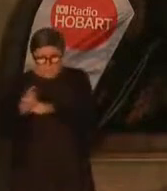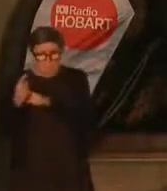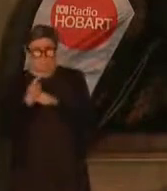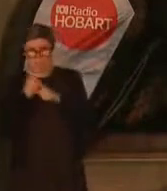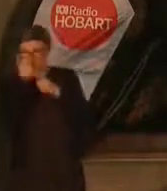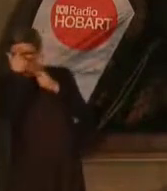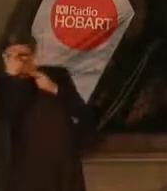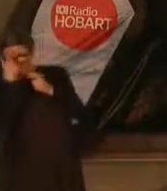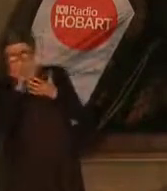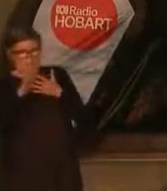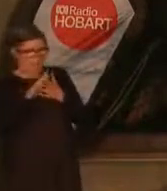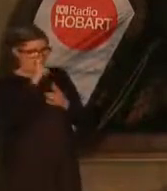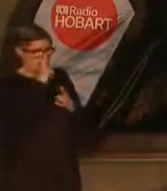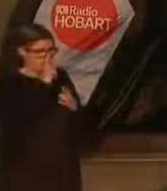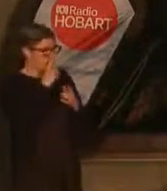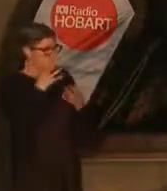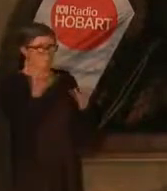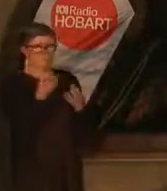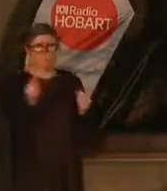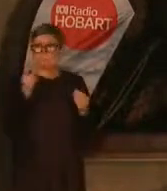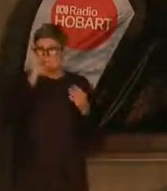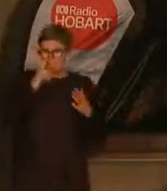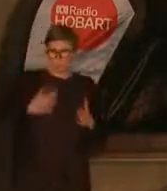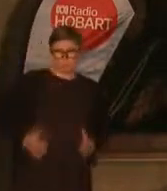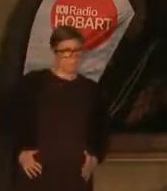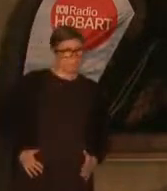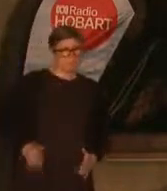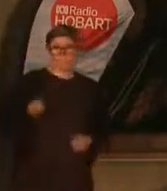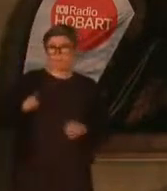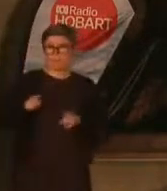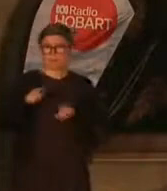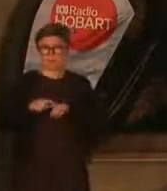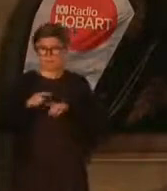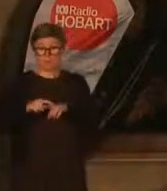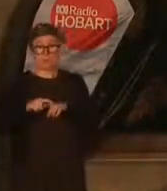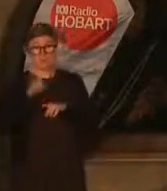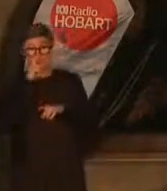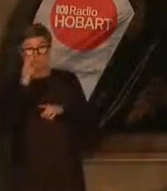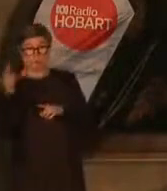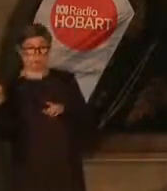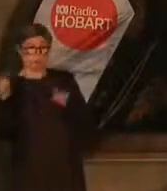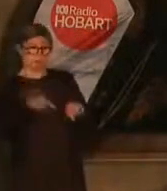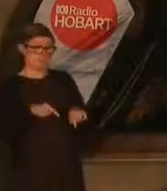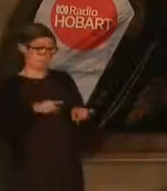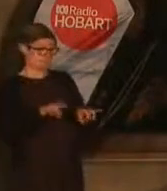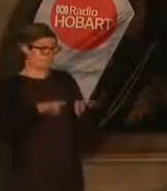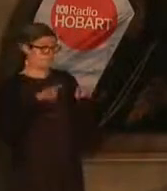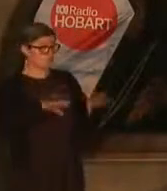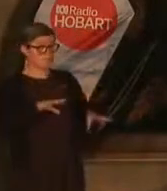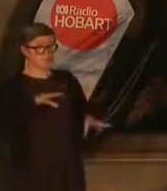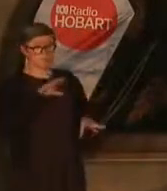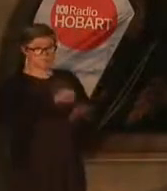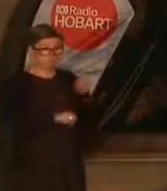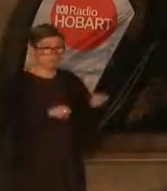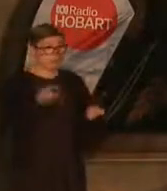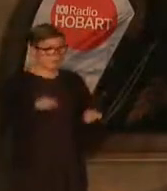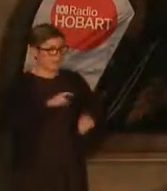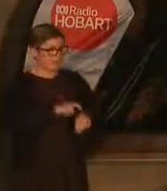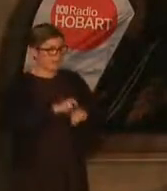of evolution and natural selection. And so from the time of invasion and colonisation, our people were, you know, poked and prodded